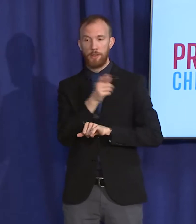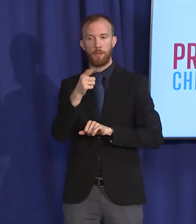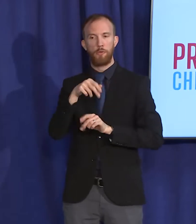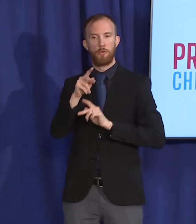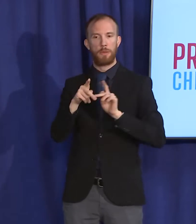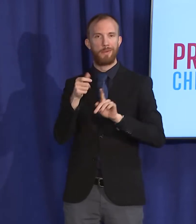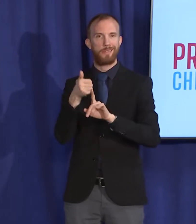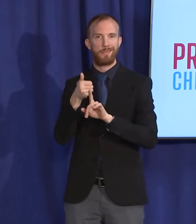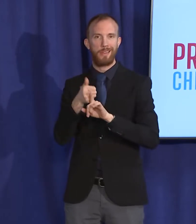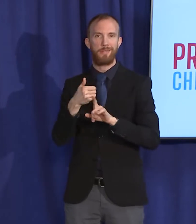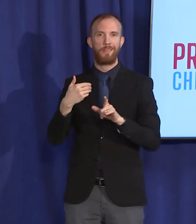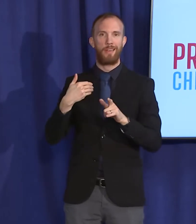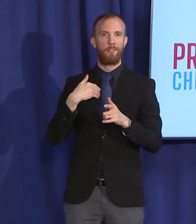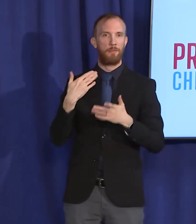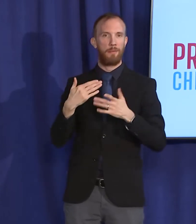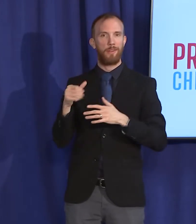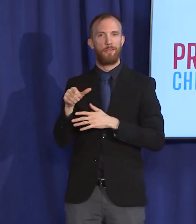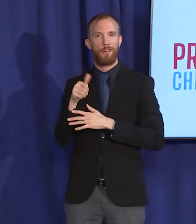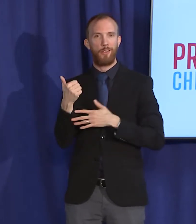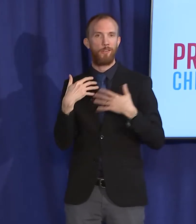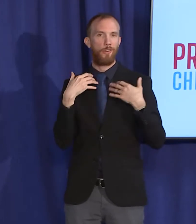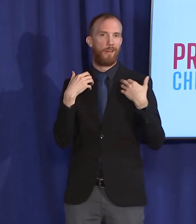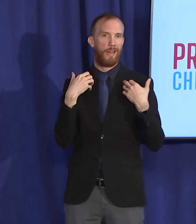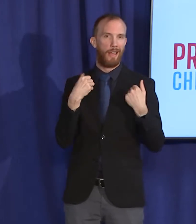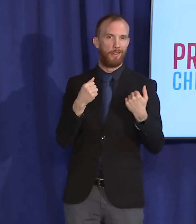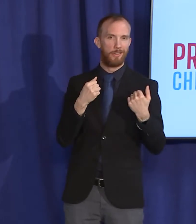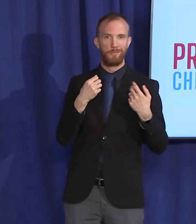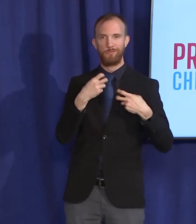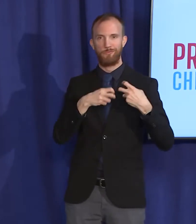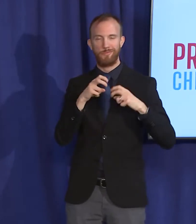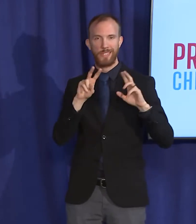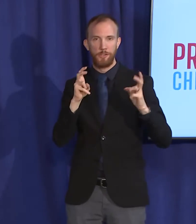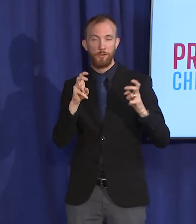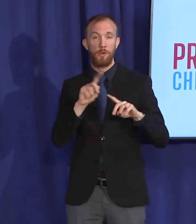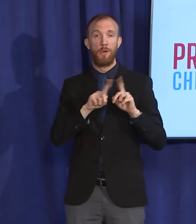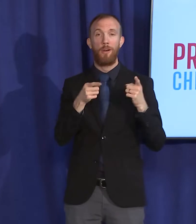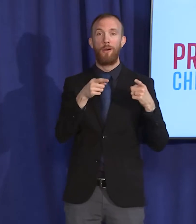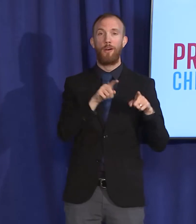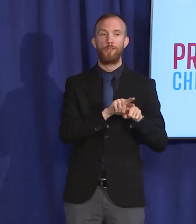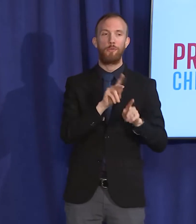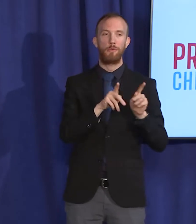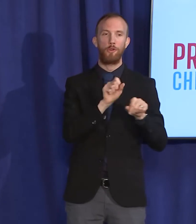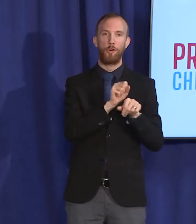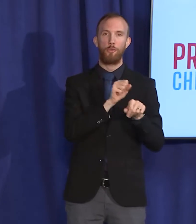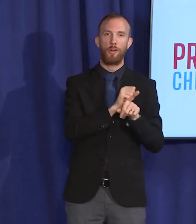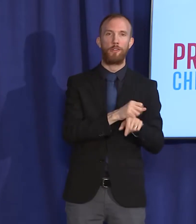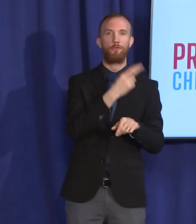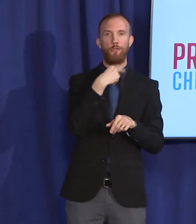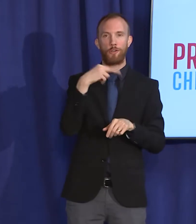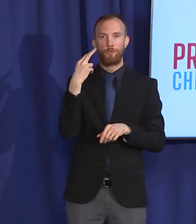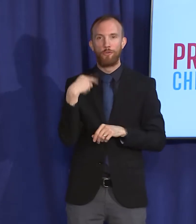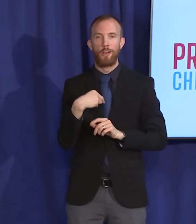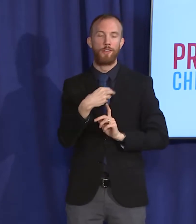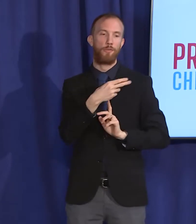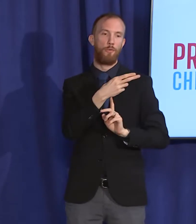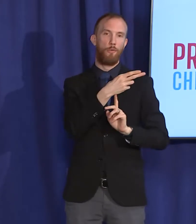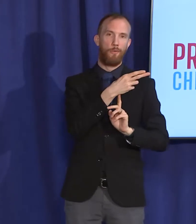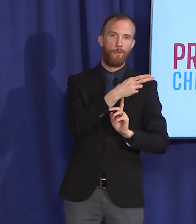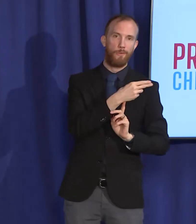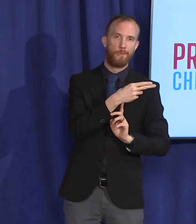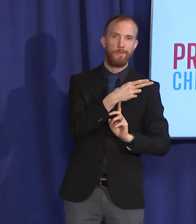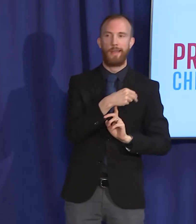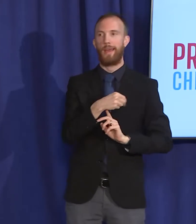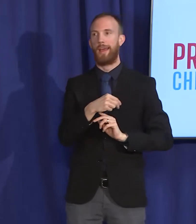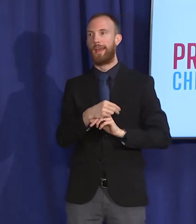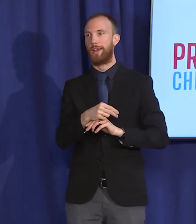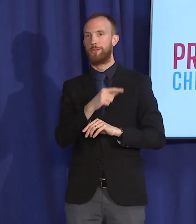workers such as restaurants, hotels, hairdressers, clergy, construction, delivery, and warehouse workers, just to